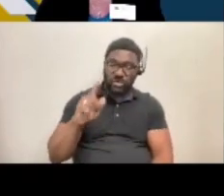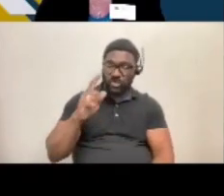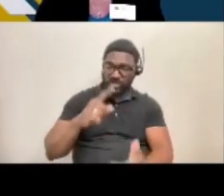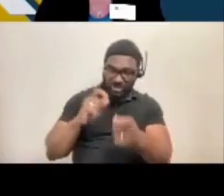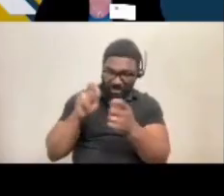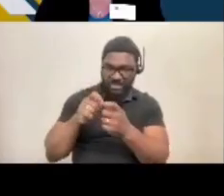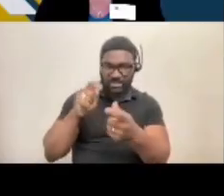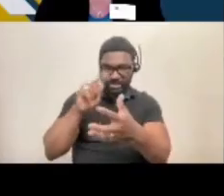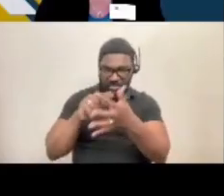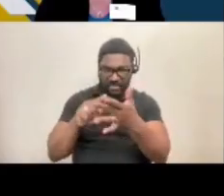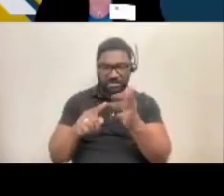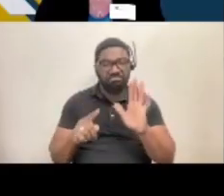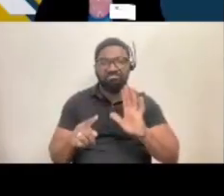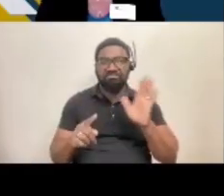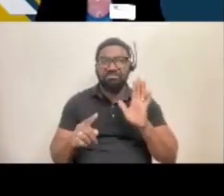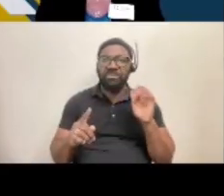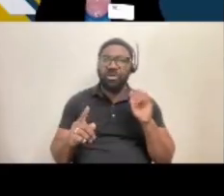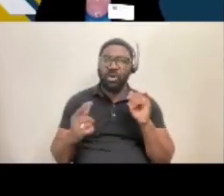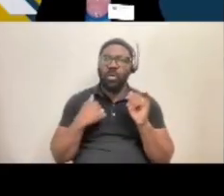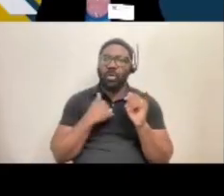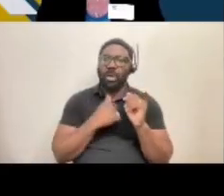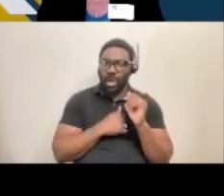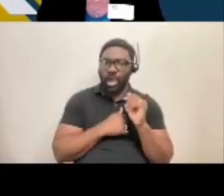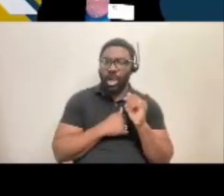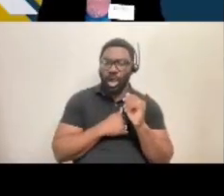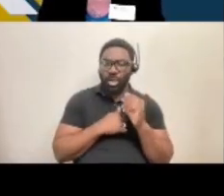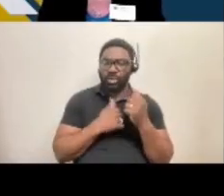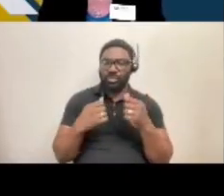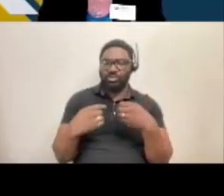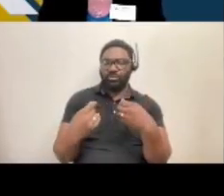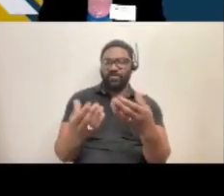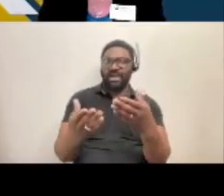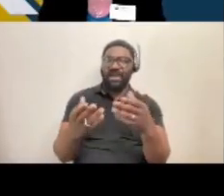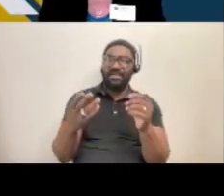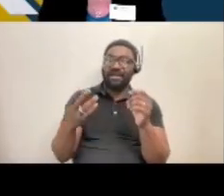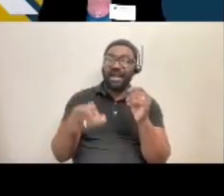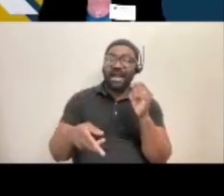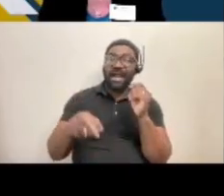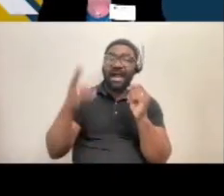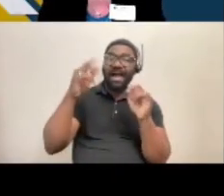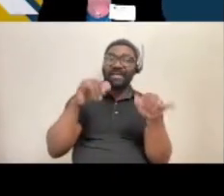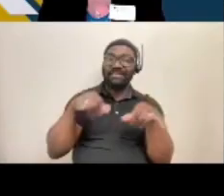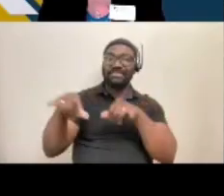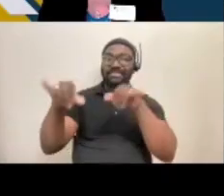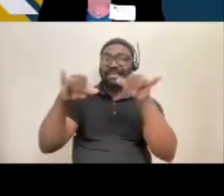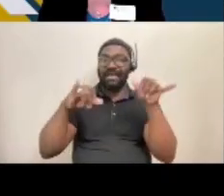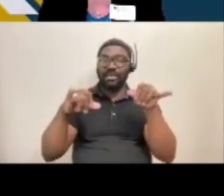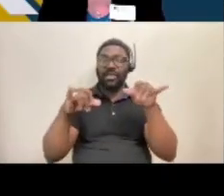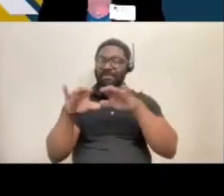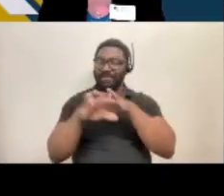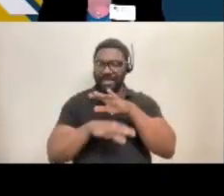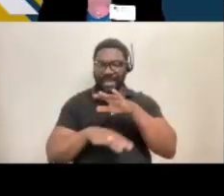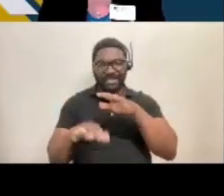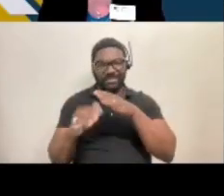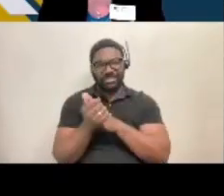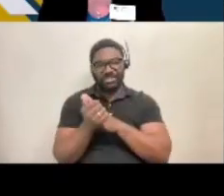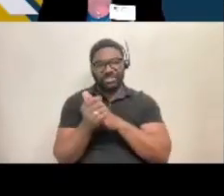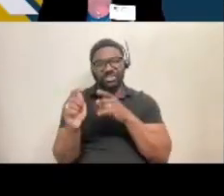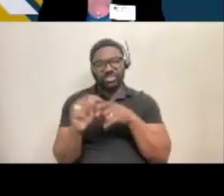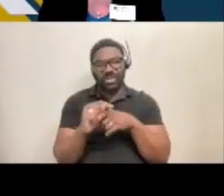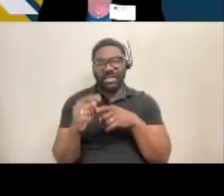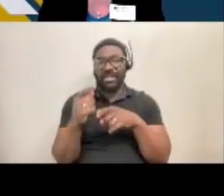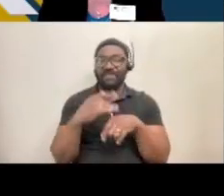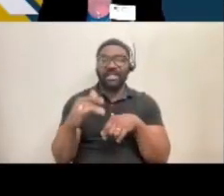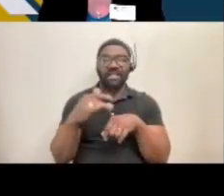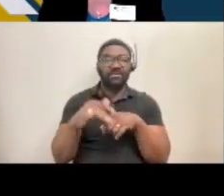required. So we are currently looking at being able to provide a high standard basic training curriculum that would be available to anybody who wanted